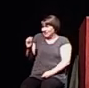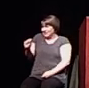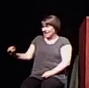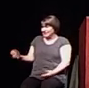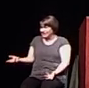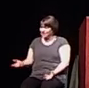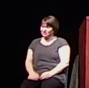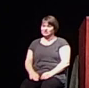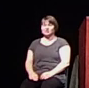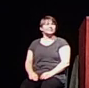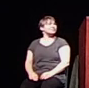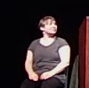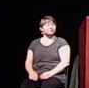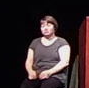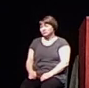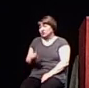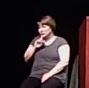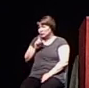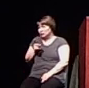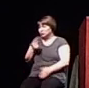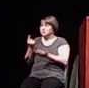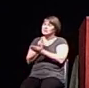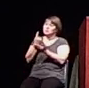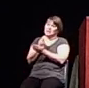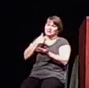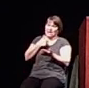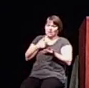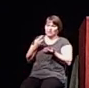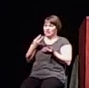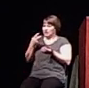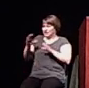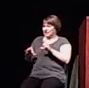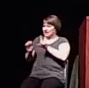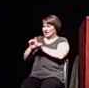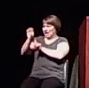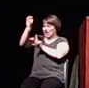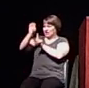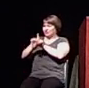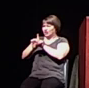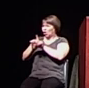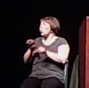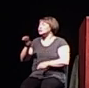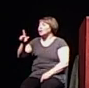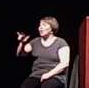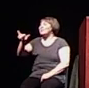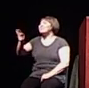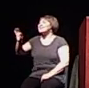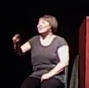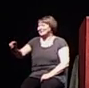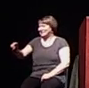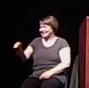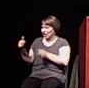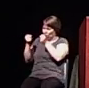honest, you know, sometimes I'll be in a lift on the way to an event, and the driver will say, so what are you going to be talking